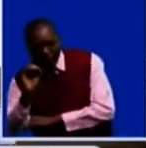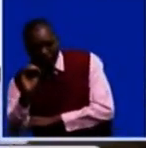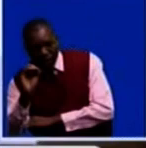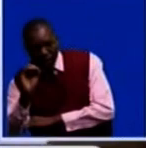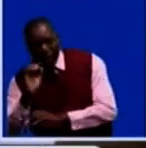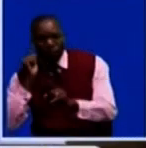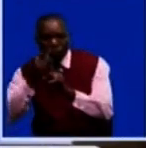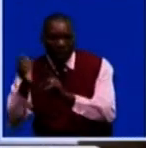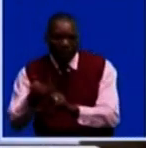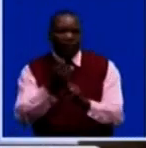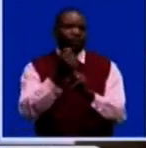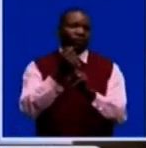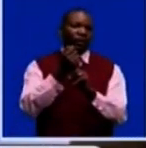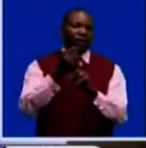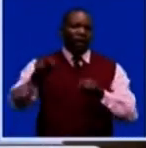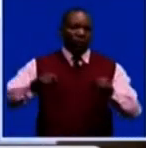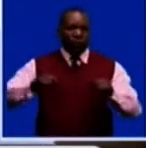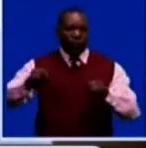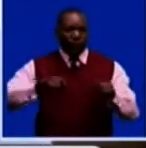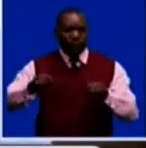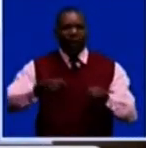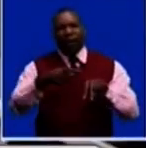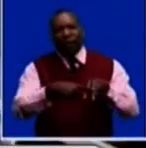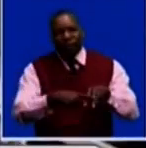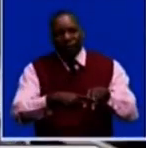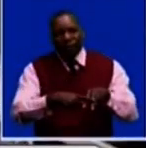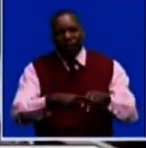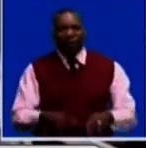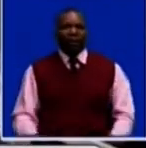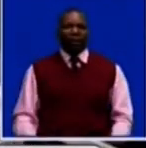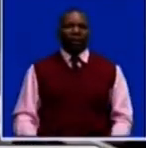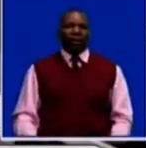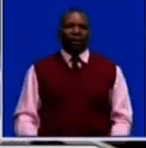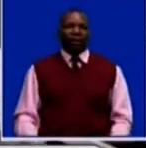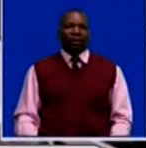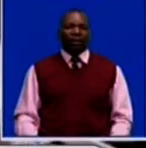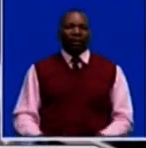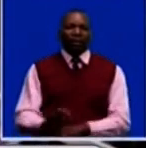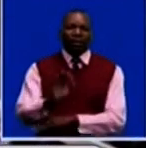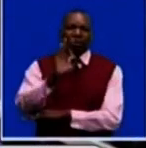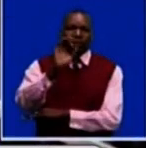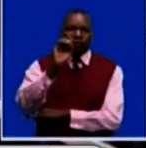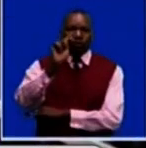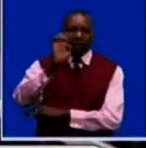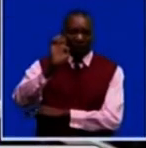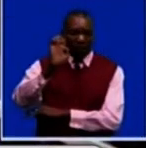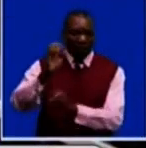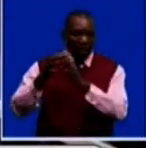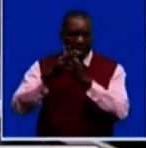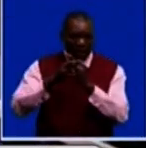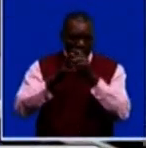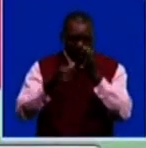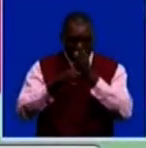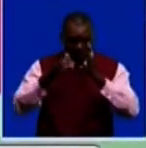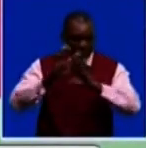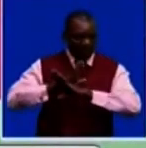90-90-90 goals in controlling HIV. And U.S. Ambassador to Zambia, Daniel Foote, has encouraged parents